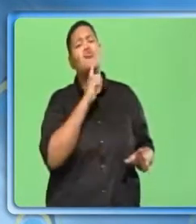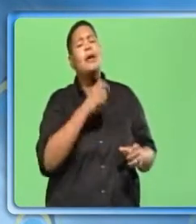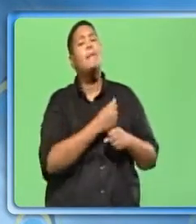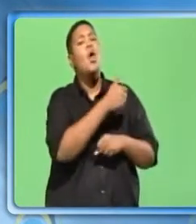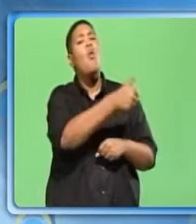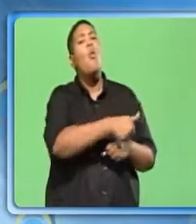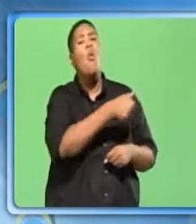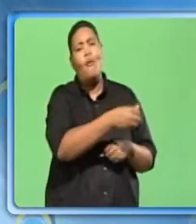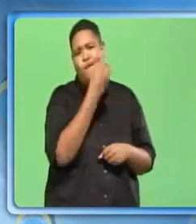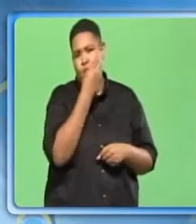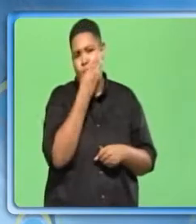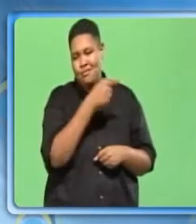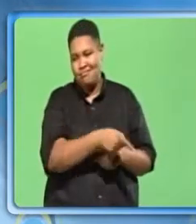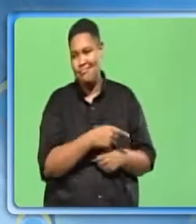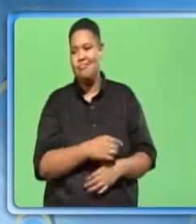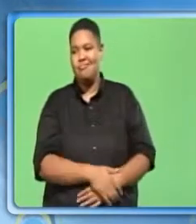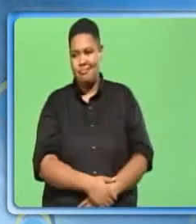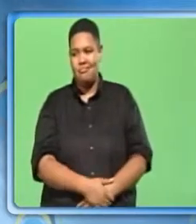food.